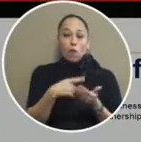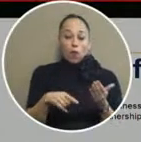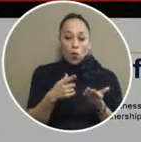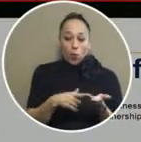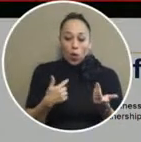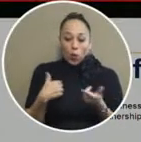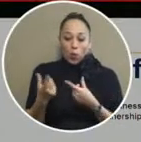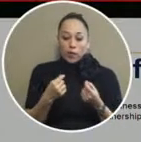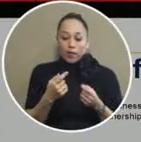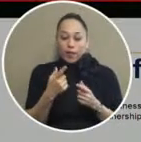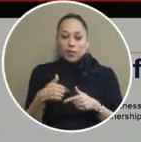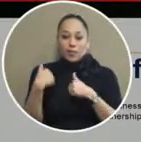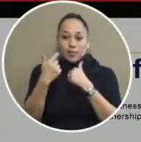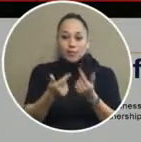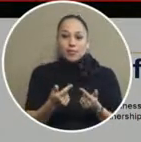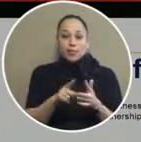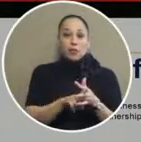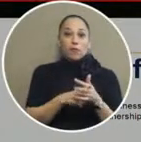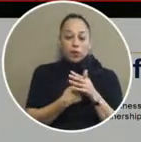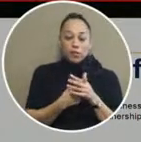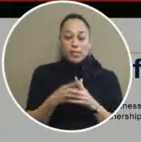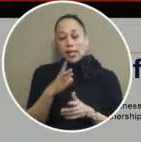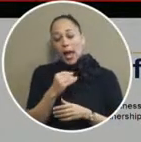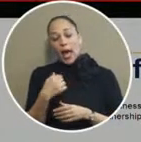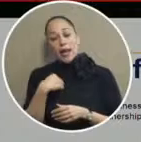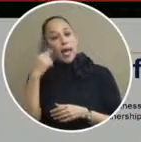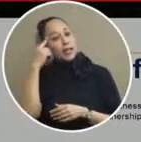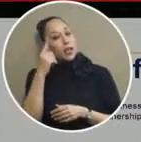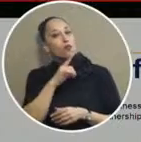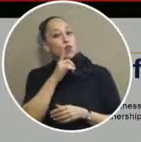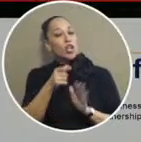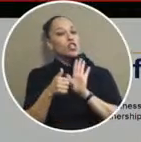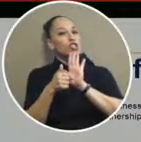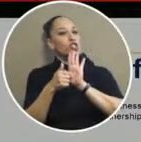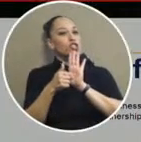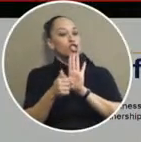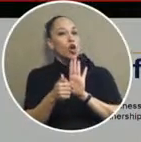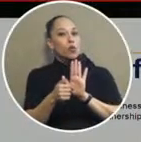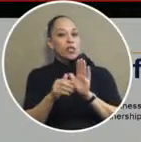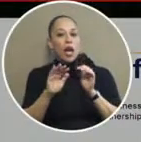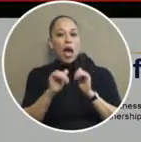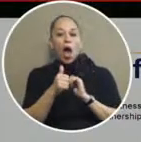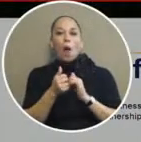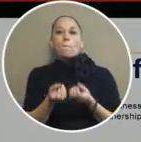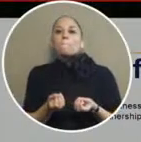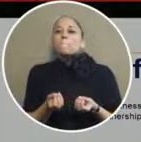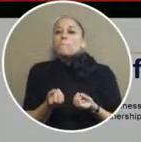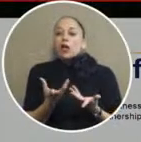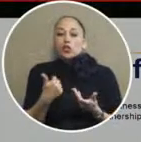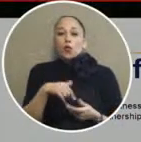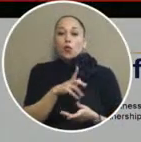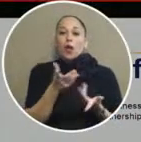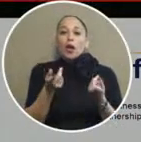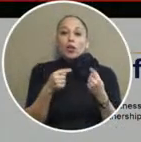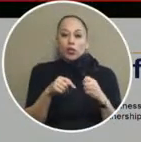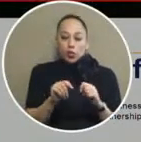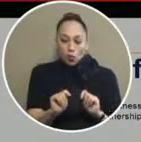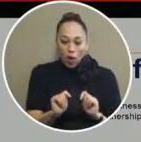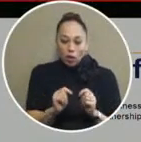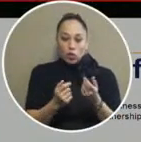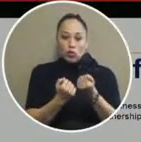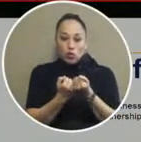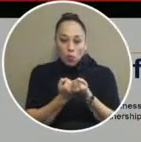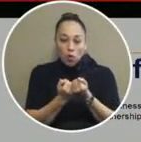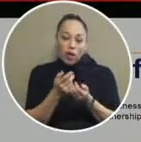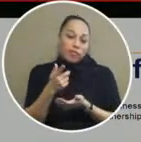we've done from the very beginning. And I think it really shows how much we're really trying to leverage the support